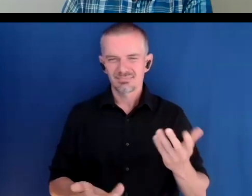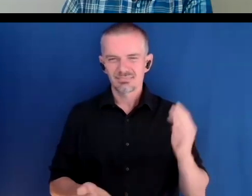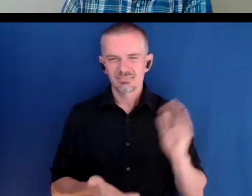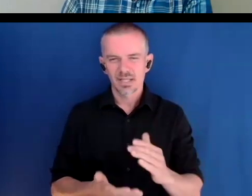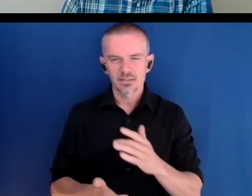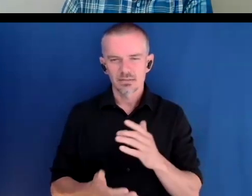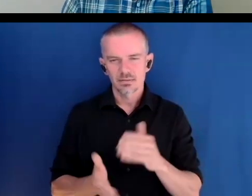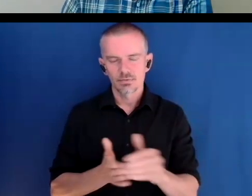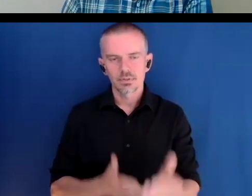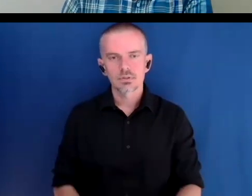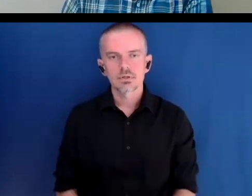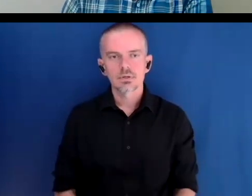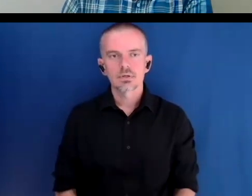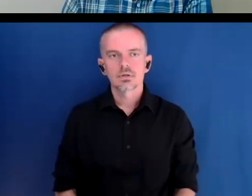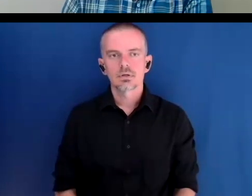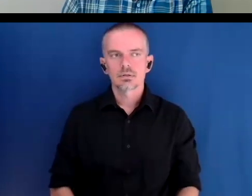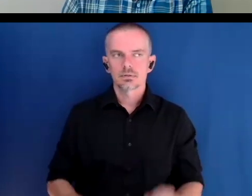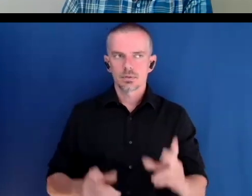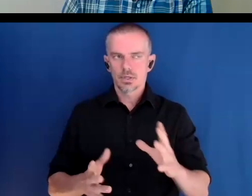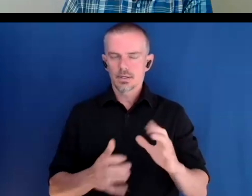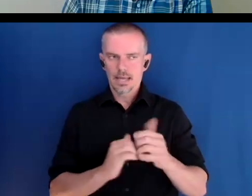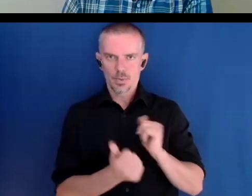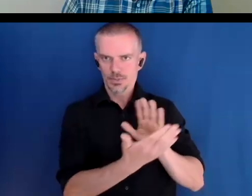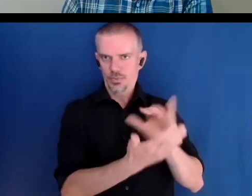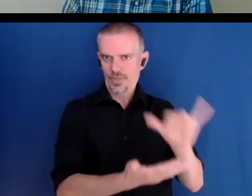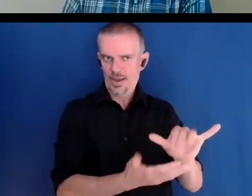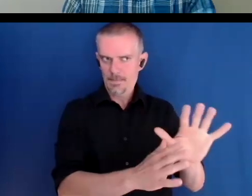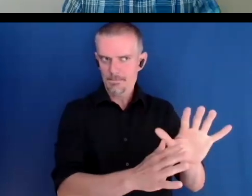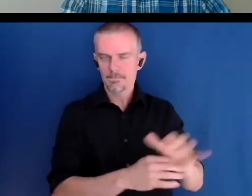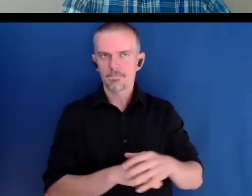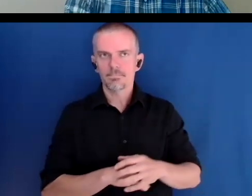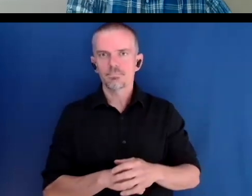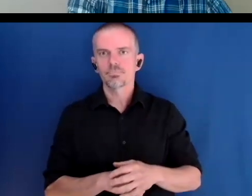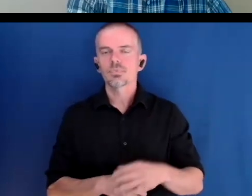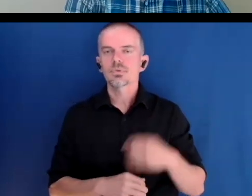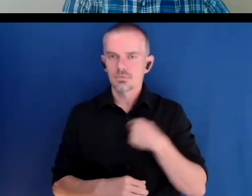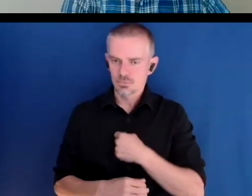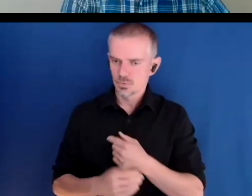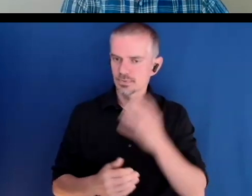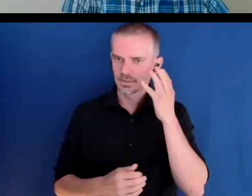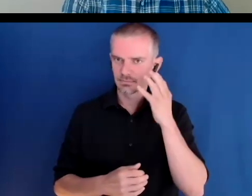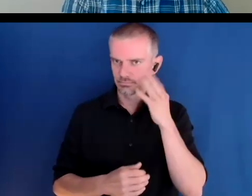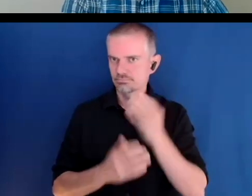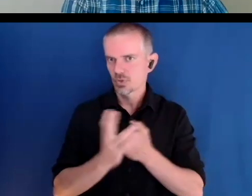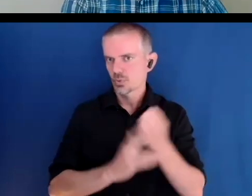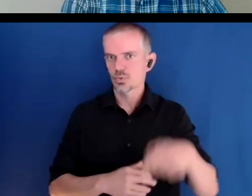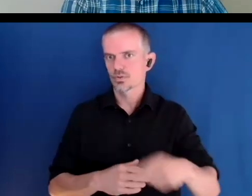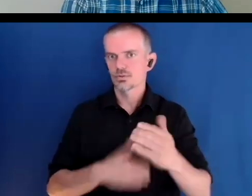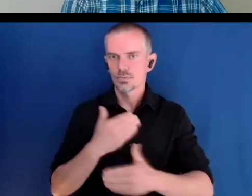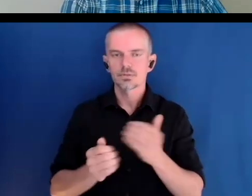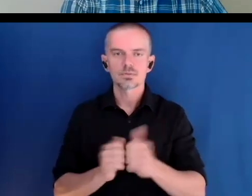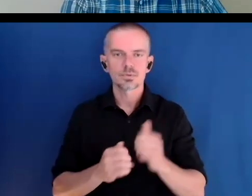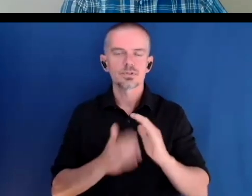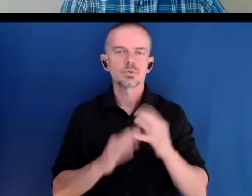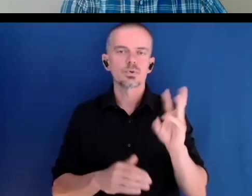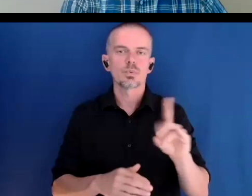And so, how do you orient towards that? And we've been going through this process with community wildfire defense grants. We were fortunate